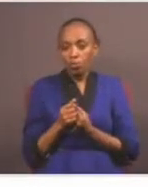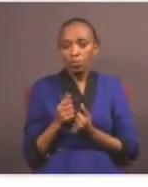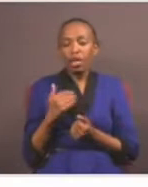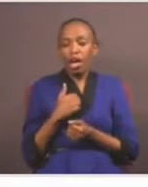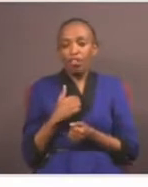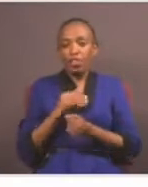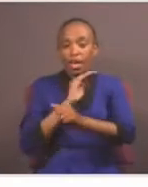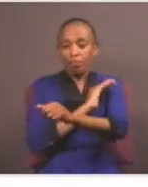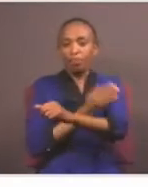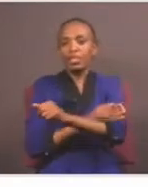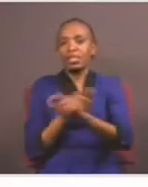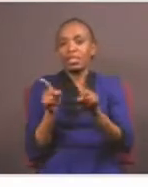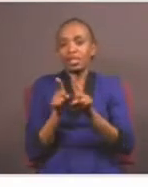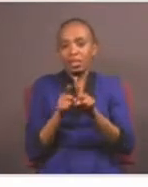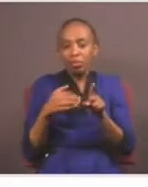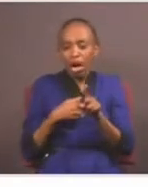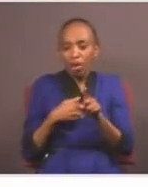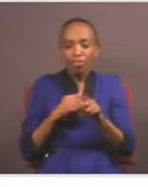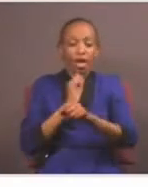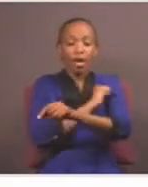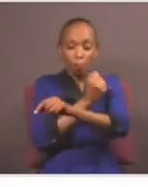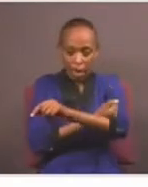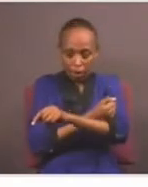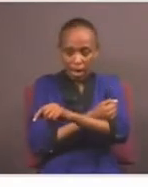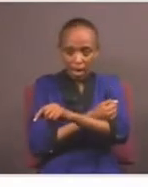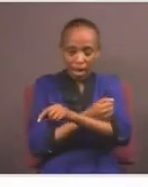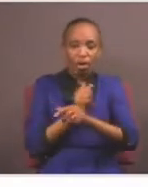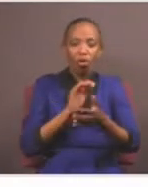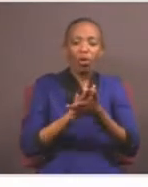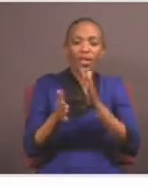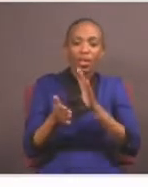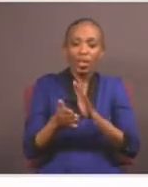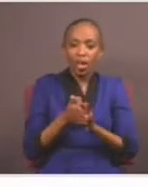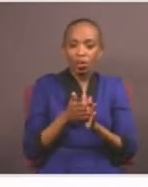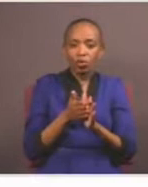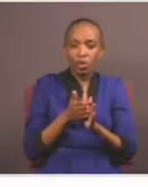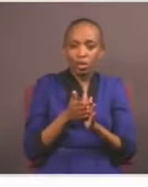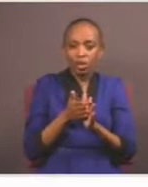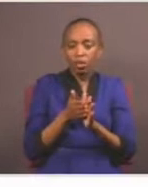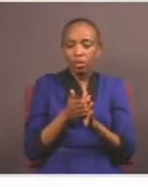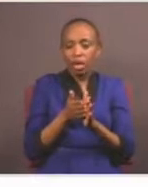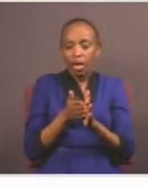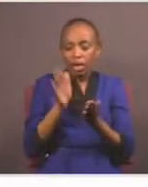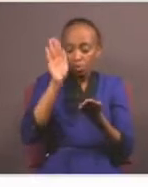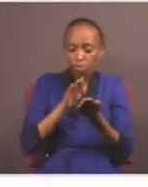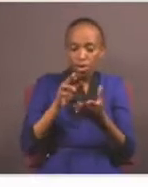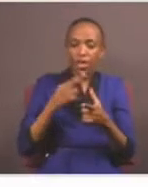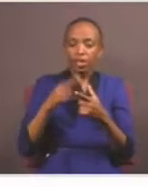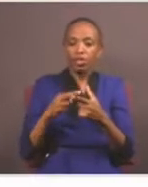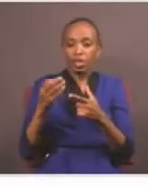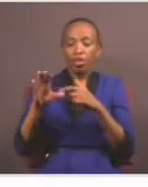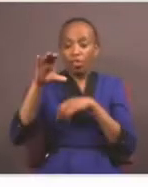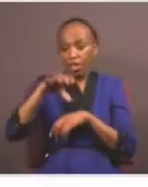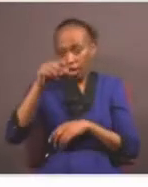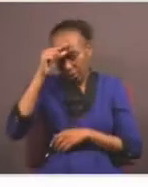have the capacity and they have the manpower without necessarily denting the resources of the